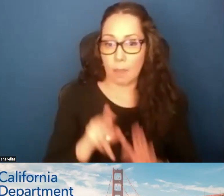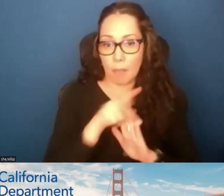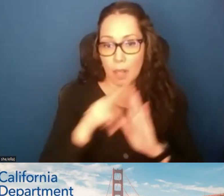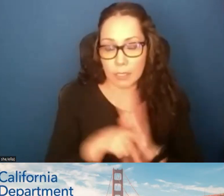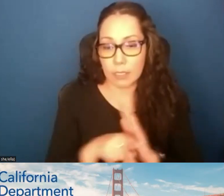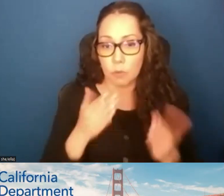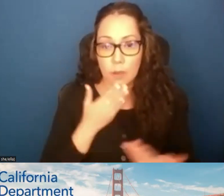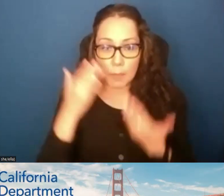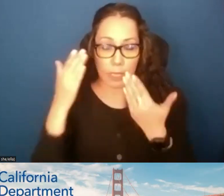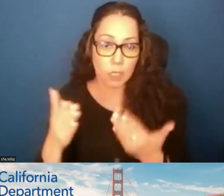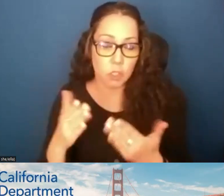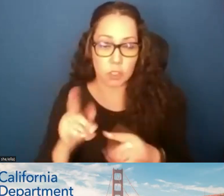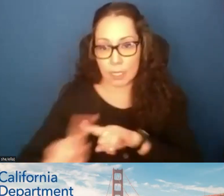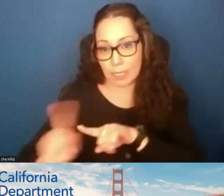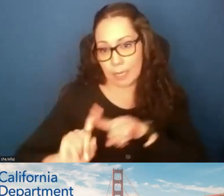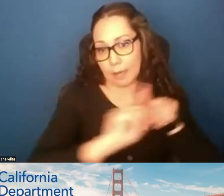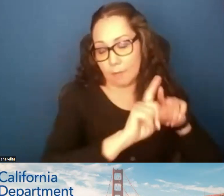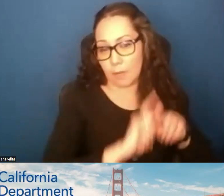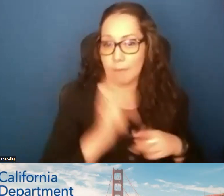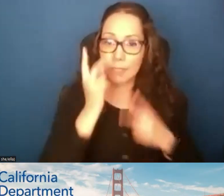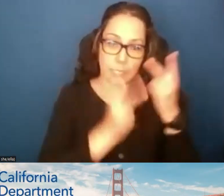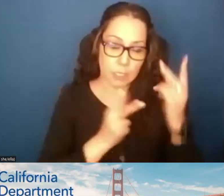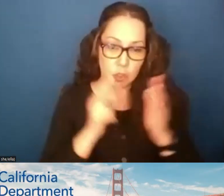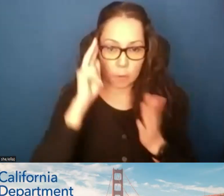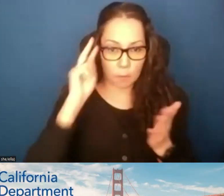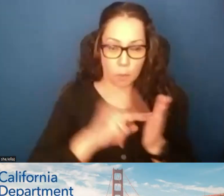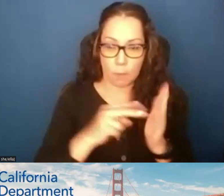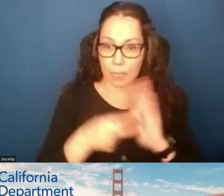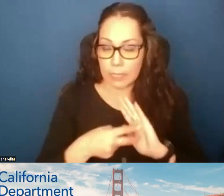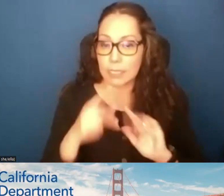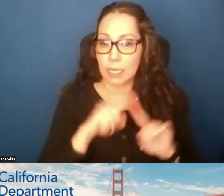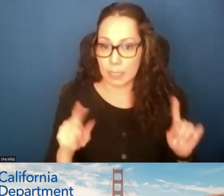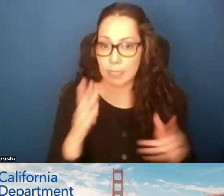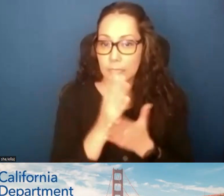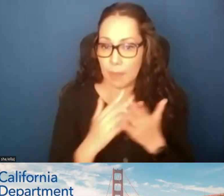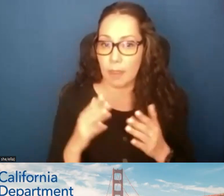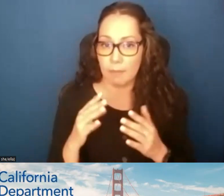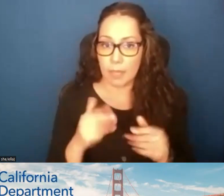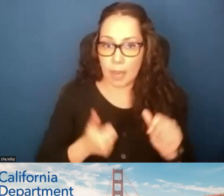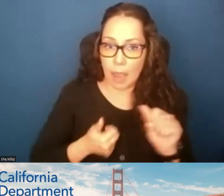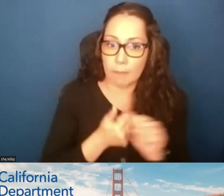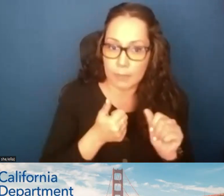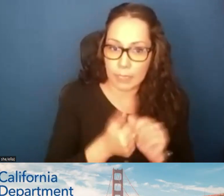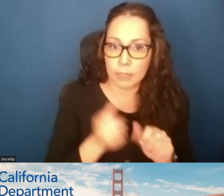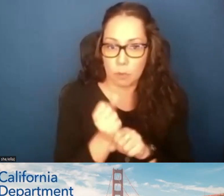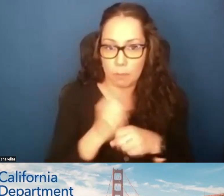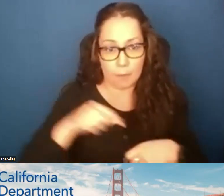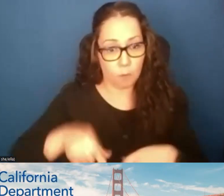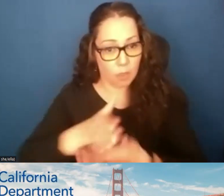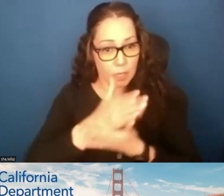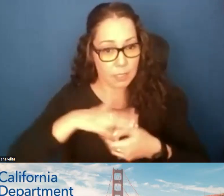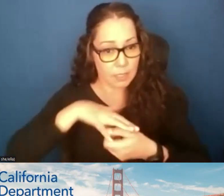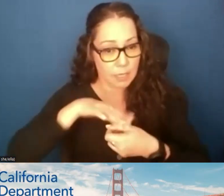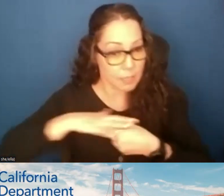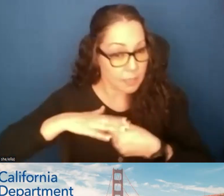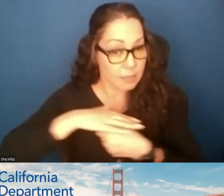apply to a range of different visitation purposes. Some of the updates that we made to this section are